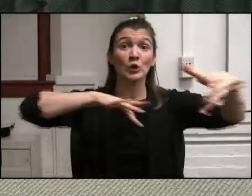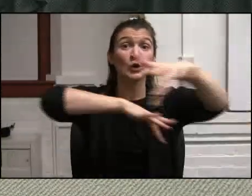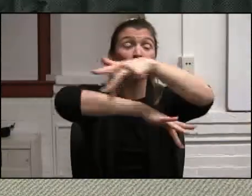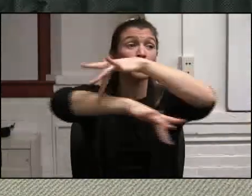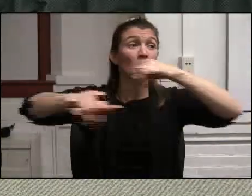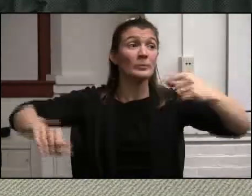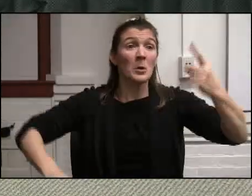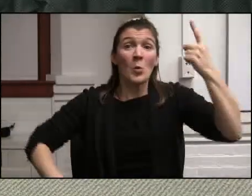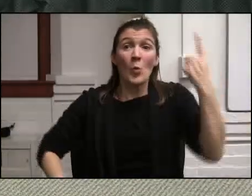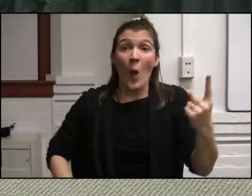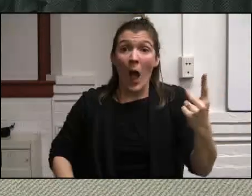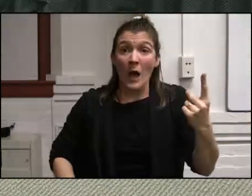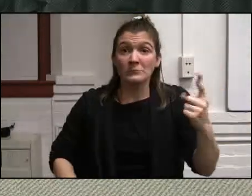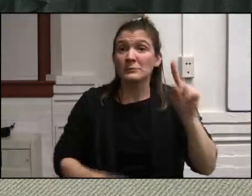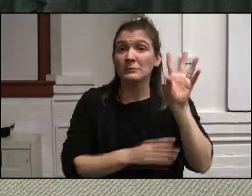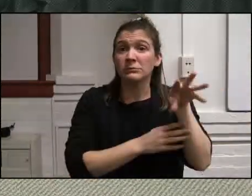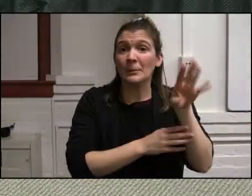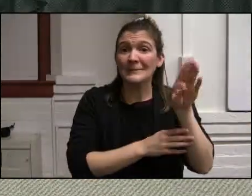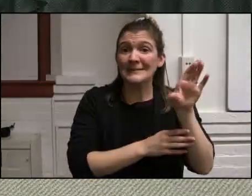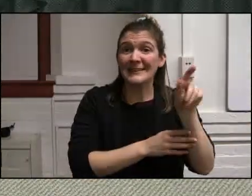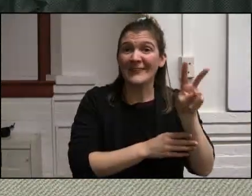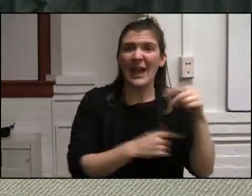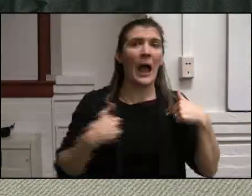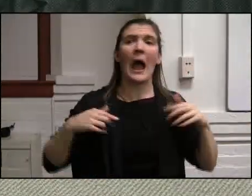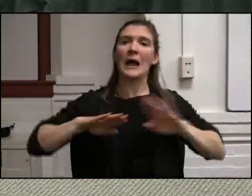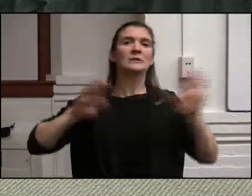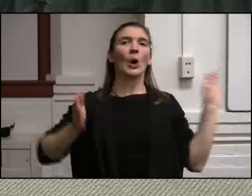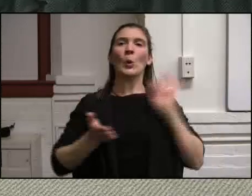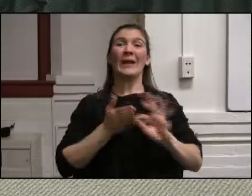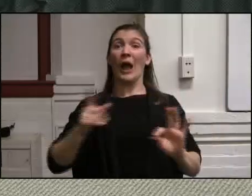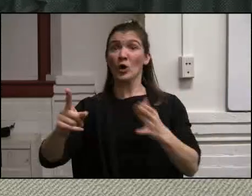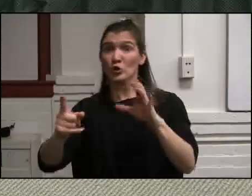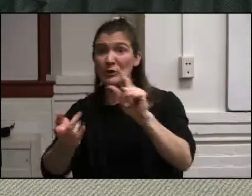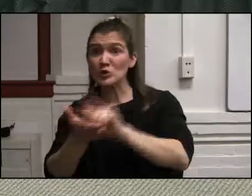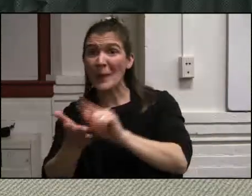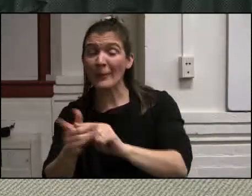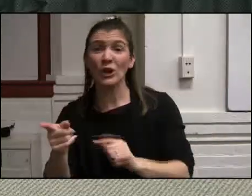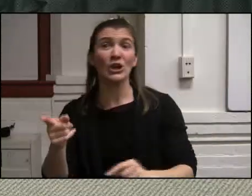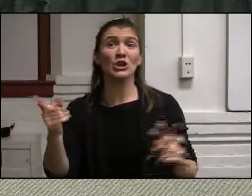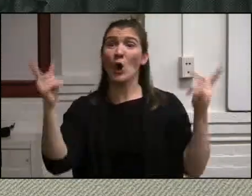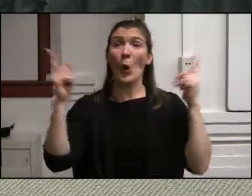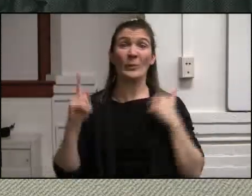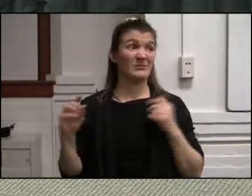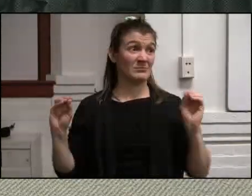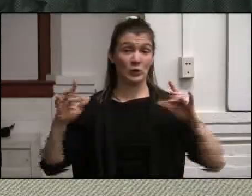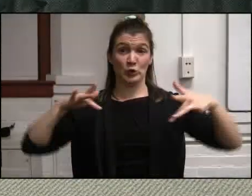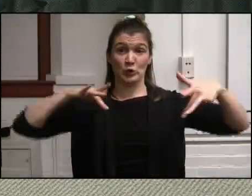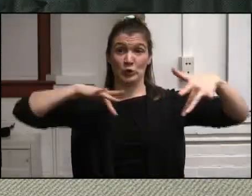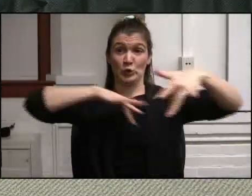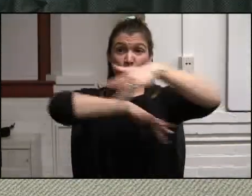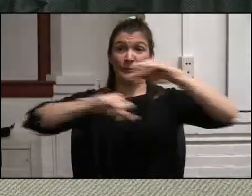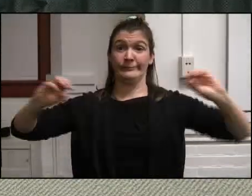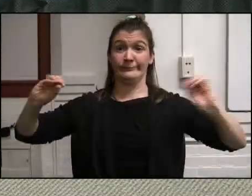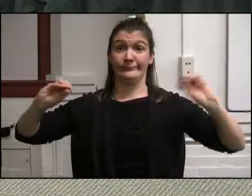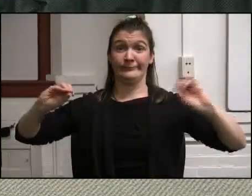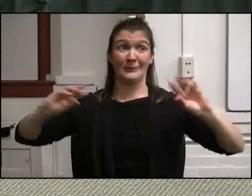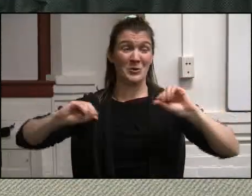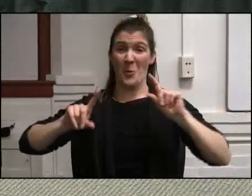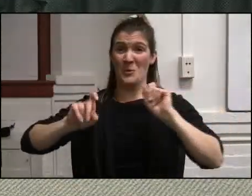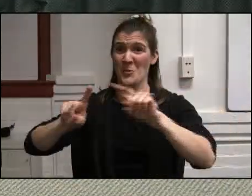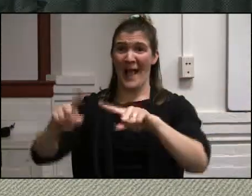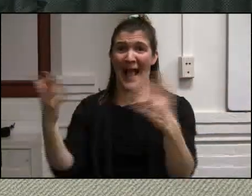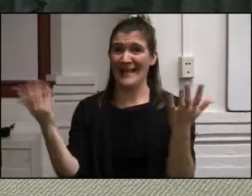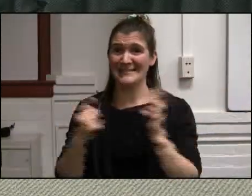like, unless Russ has a comment there, or Chris, I don't think we have anybody here to ask